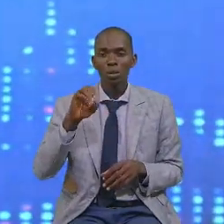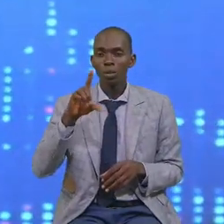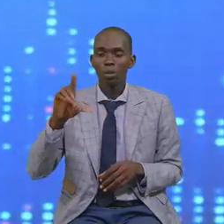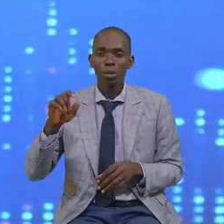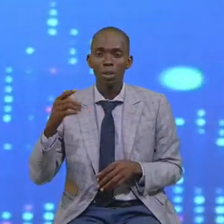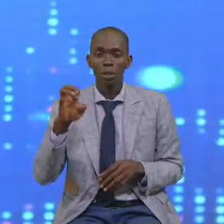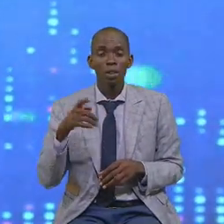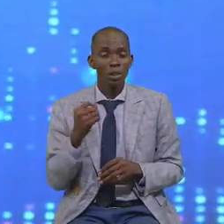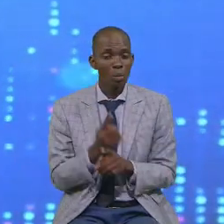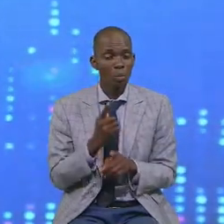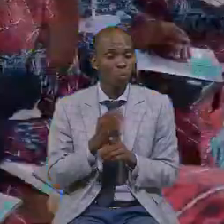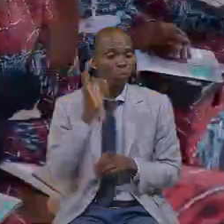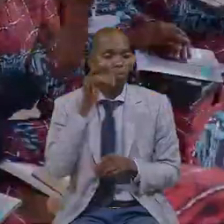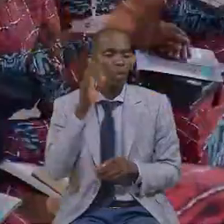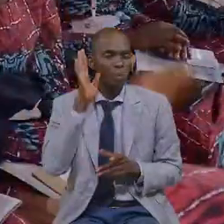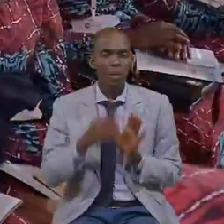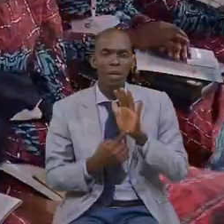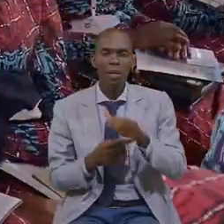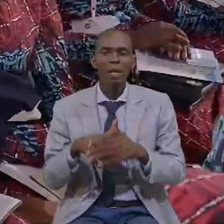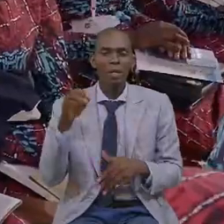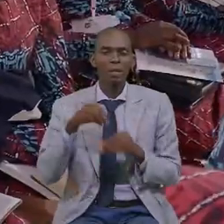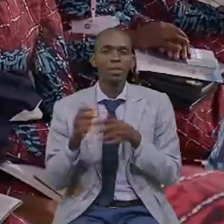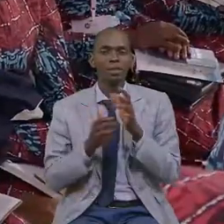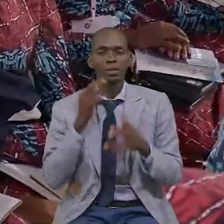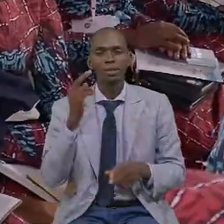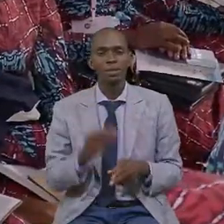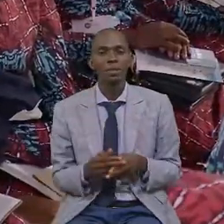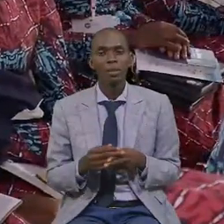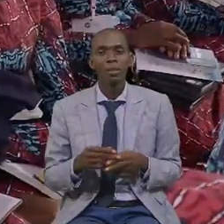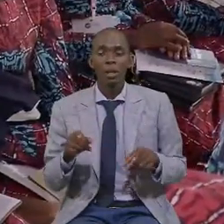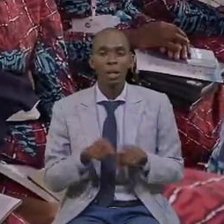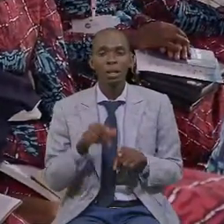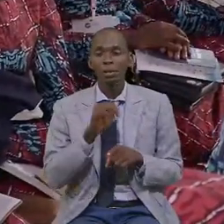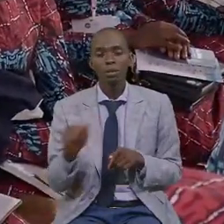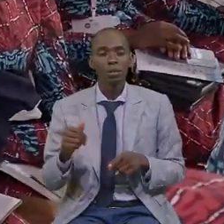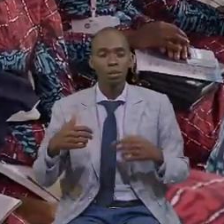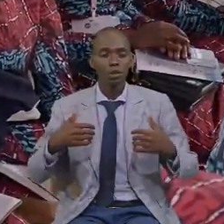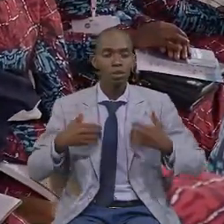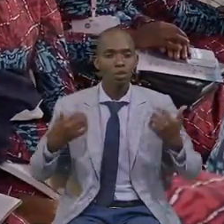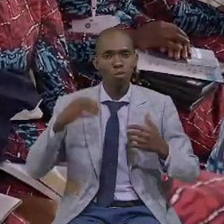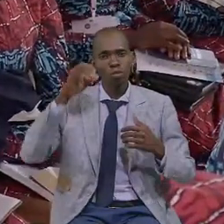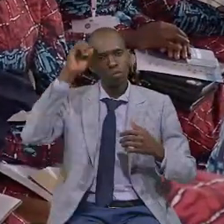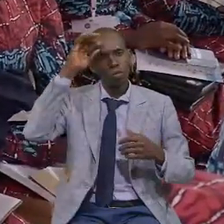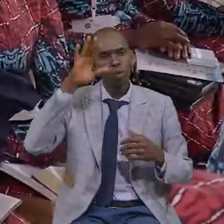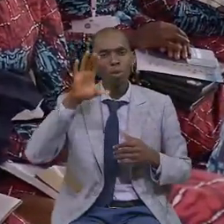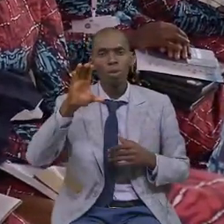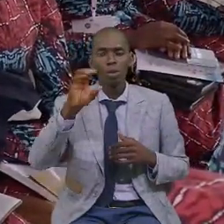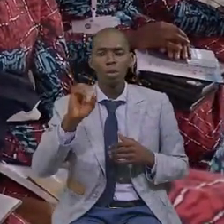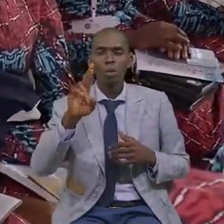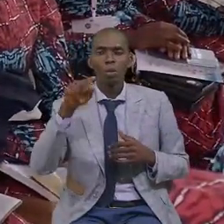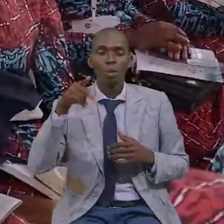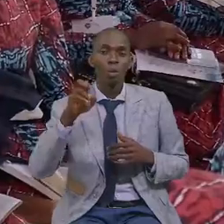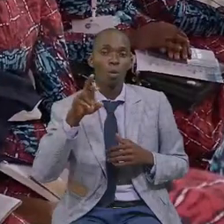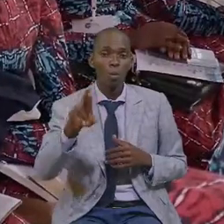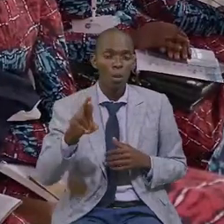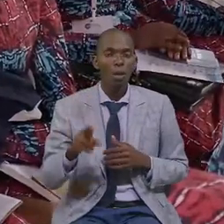bring forth in Jesus' name. As a youth couple, after college days, there's a kind